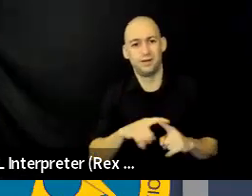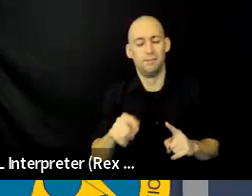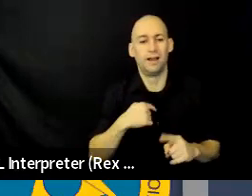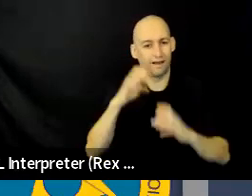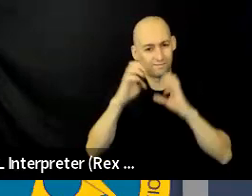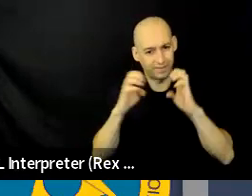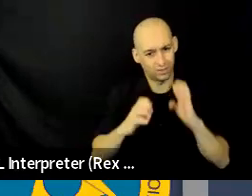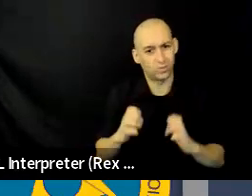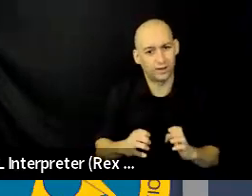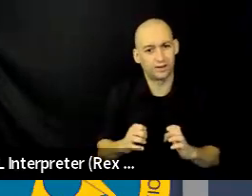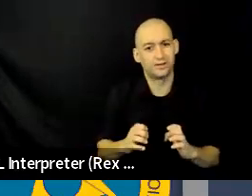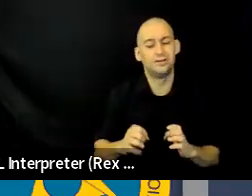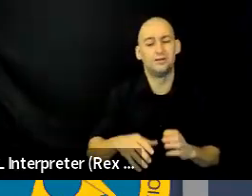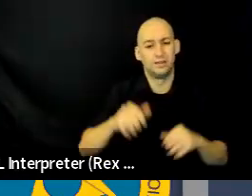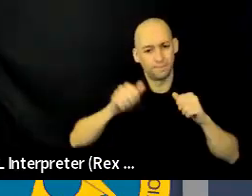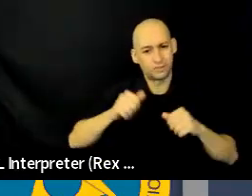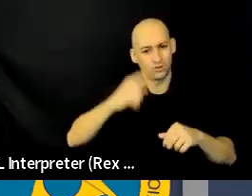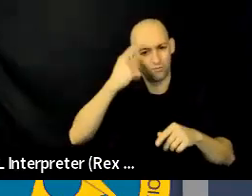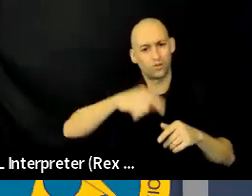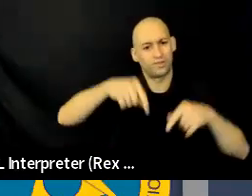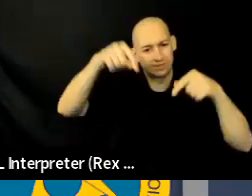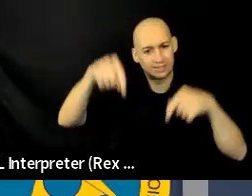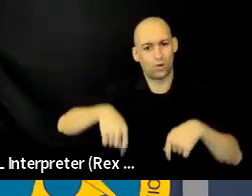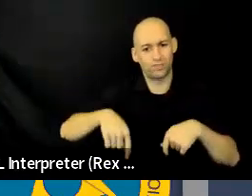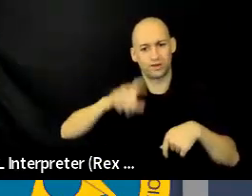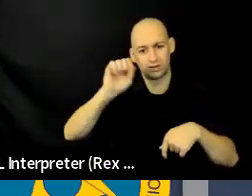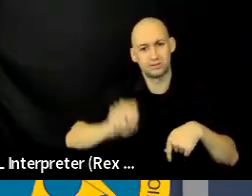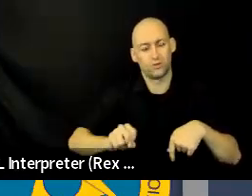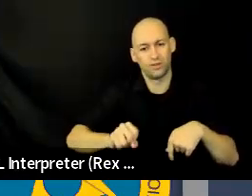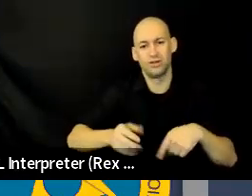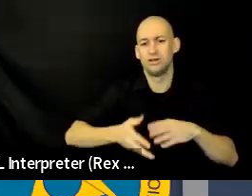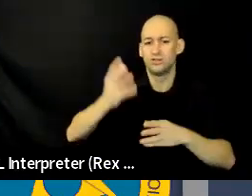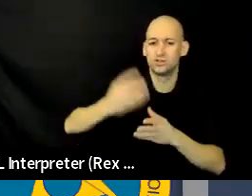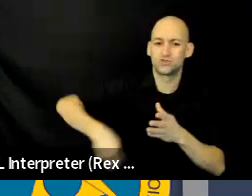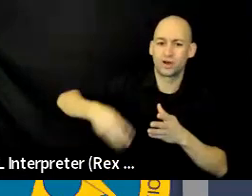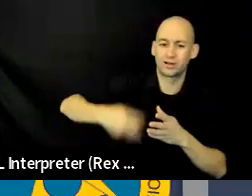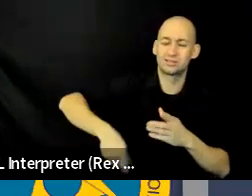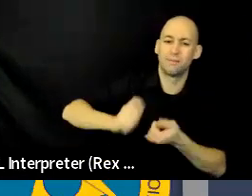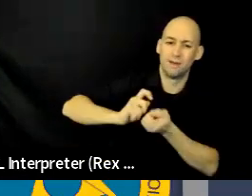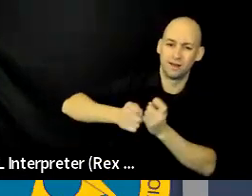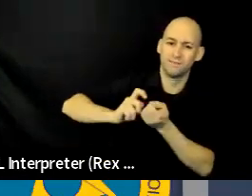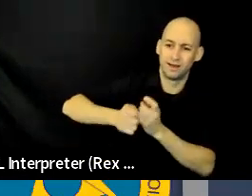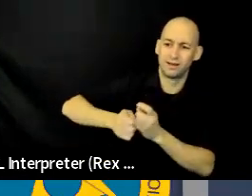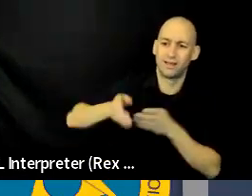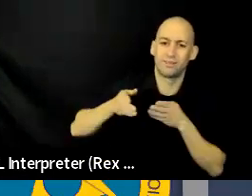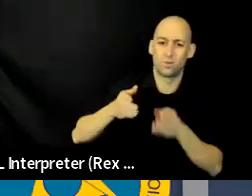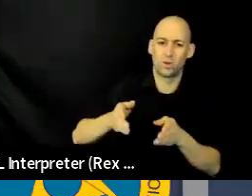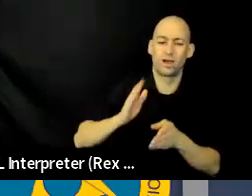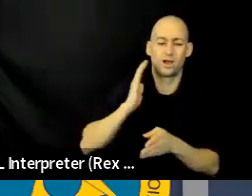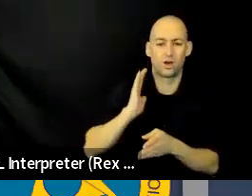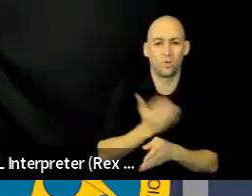evaluated the potential for going south. The drainage has been modified in a way that we would